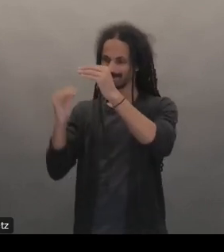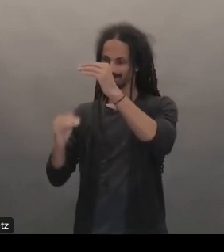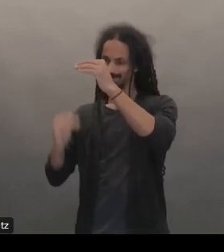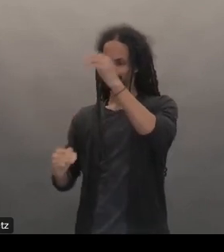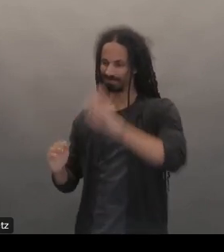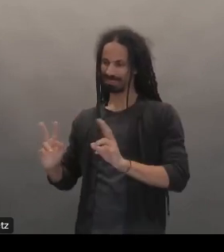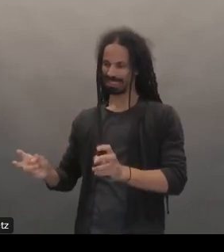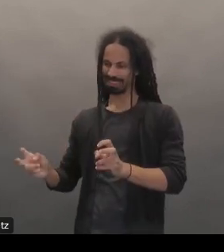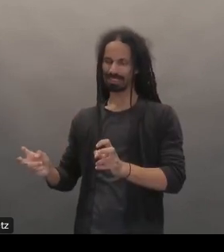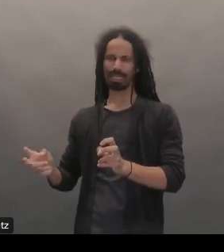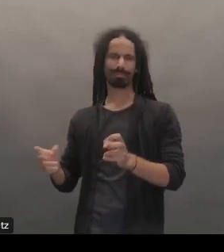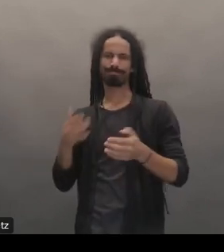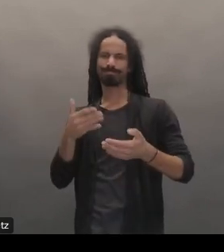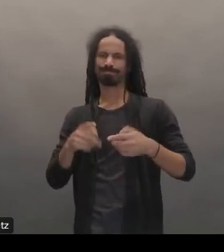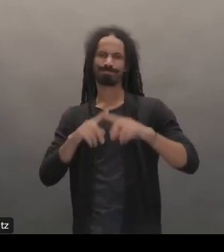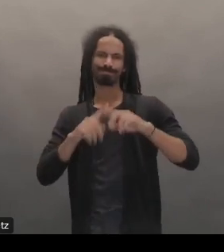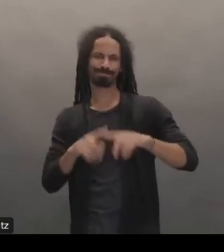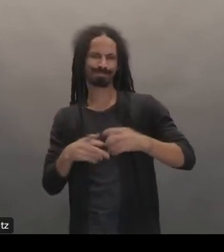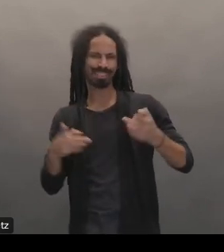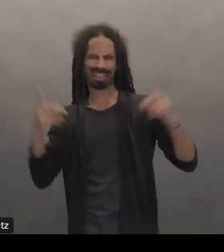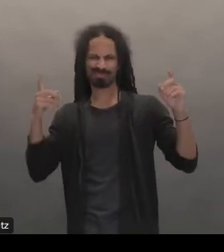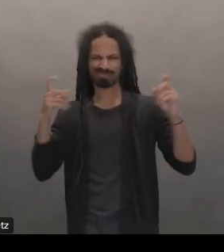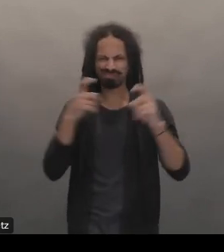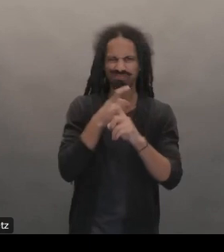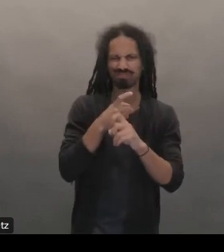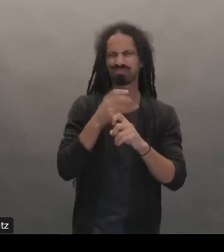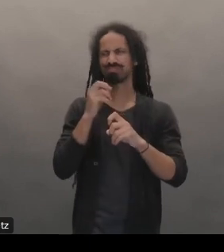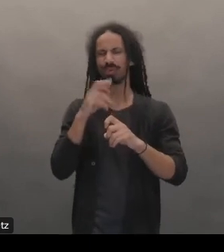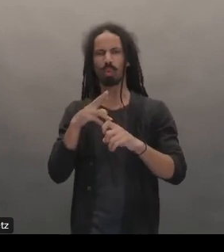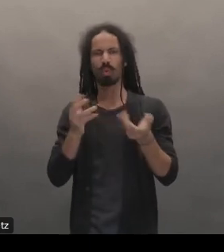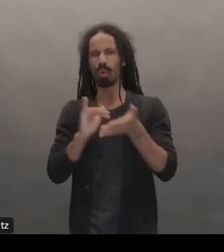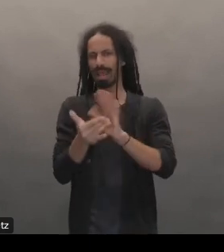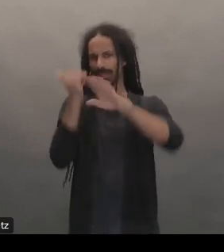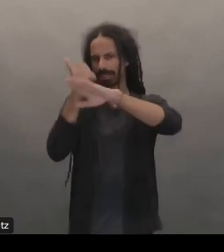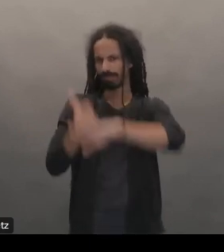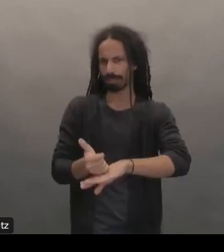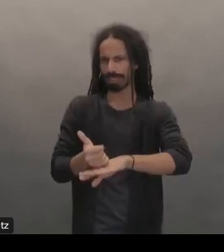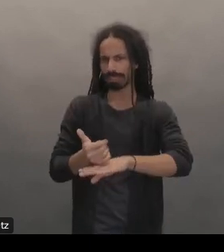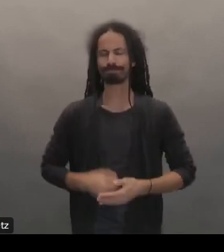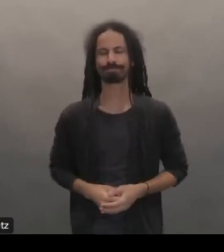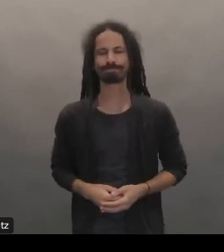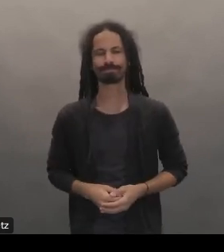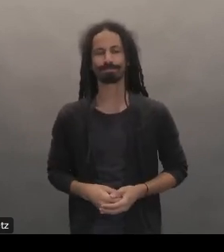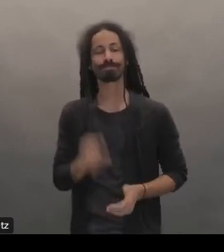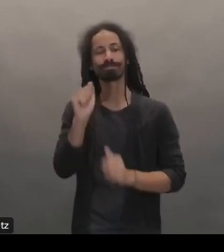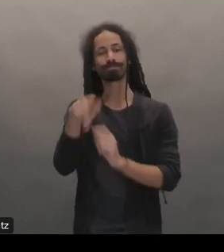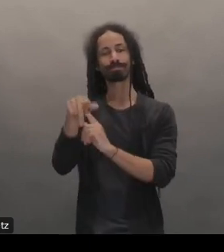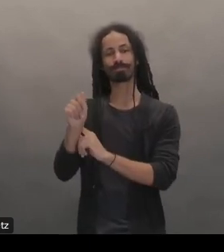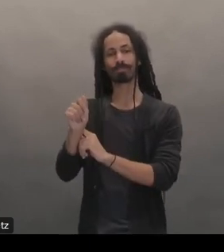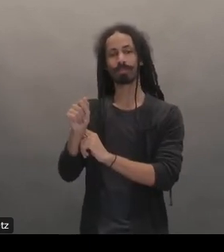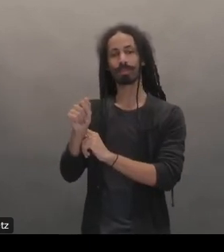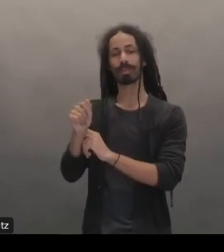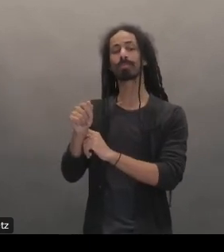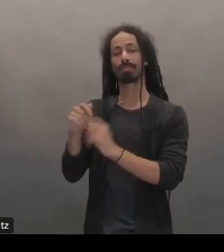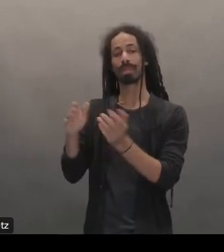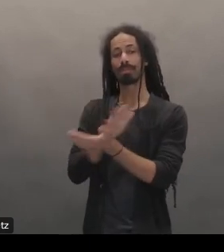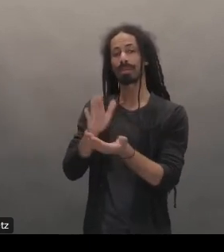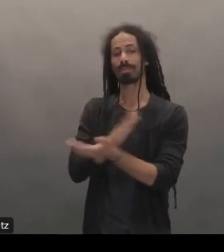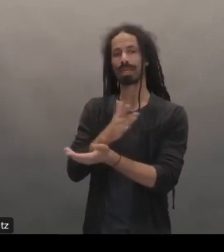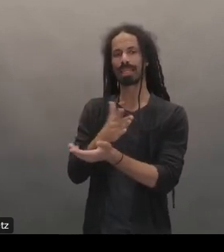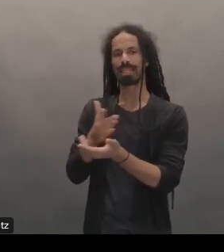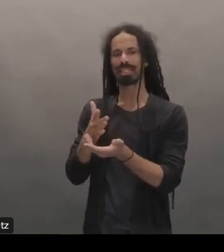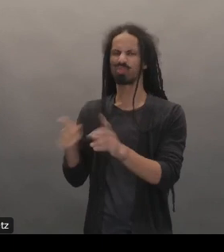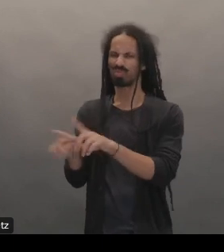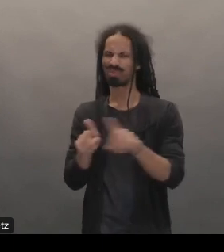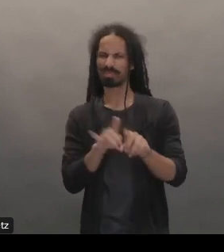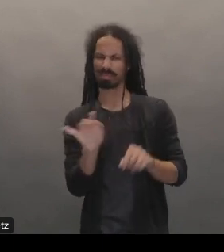complicated the textbook information is or how it's laid out. APA papers do something very similar, where every section of